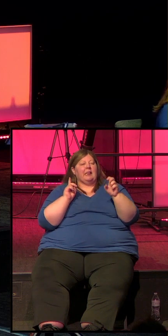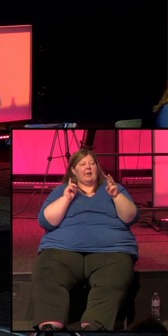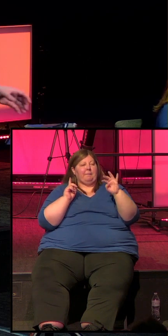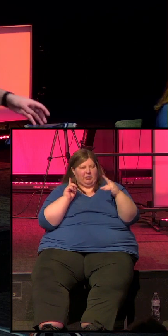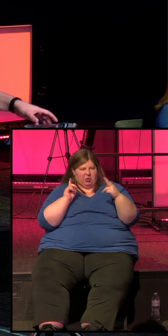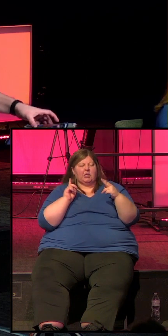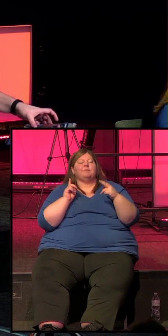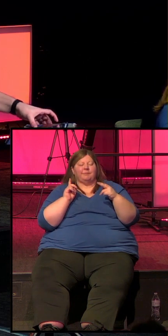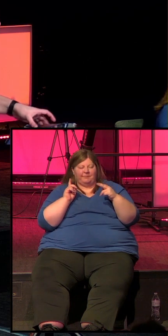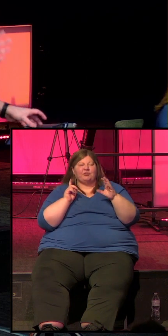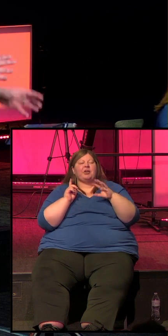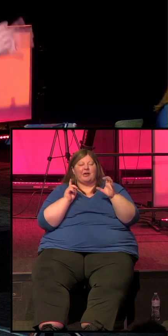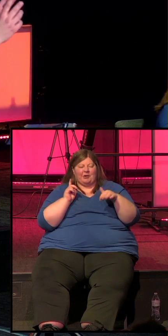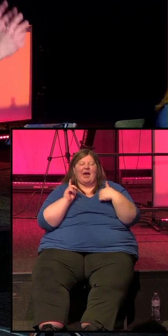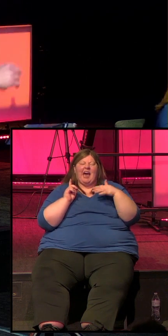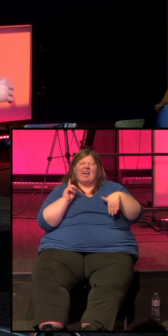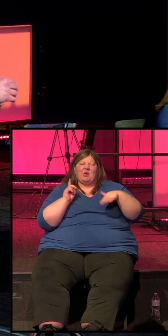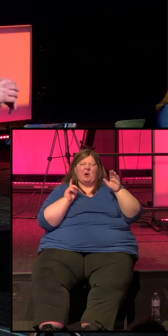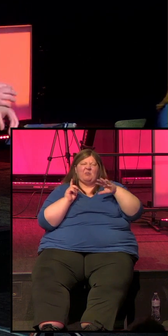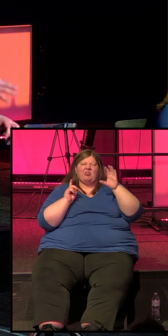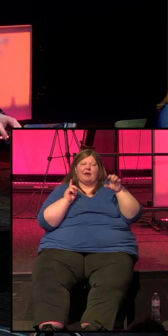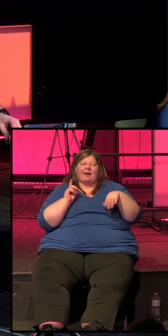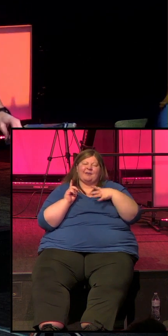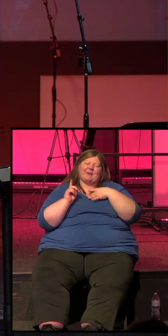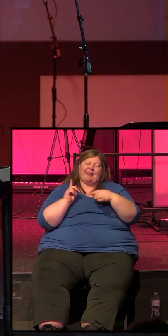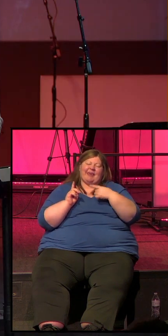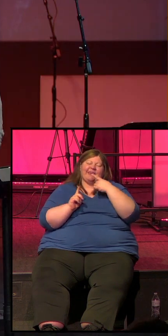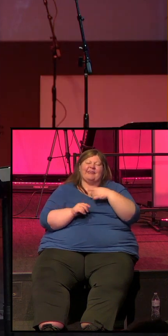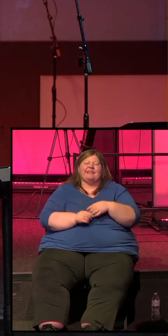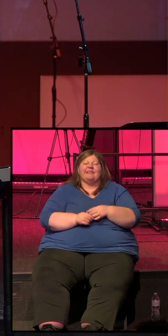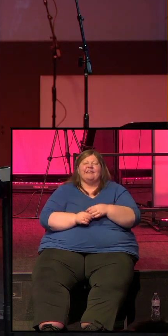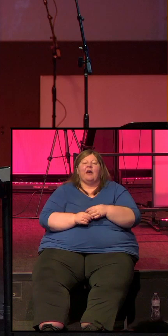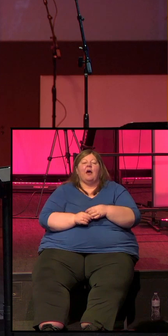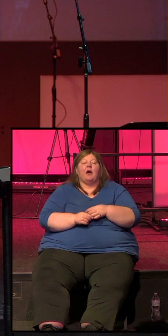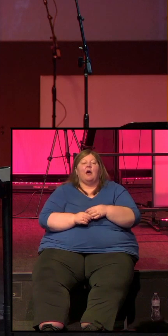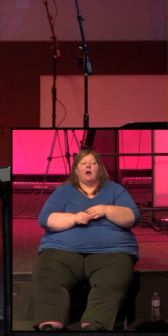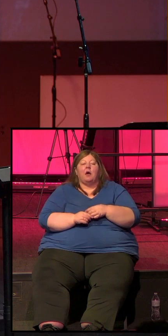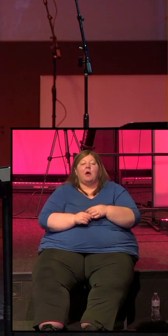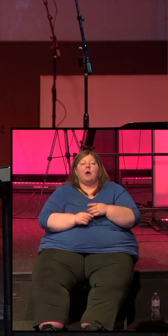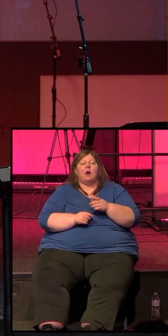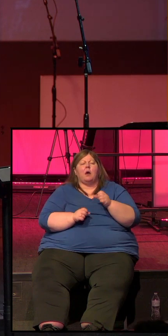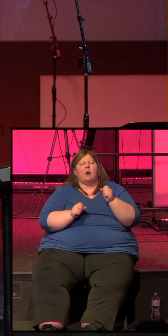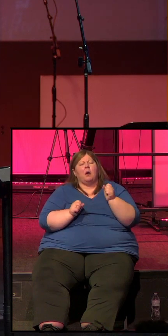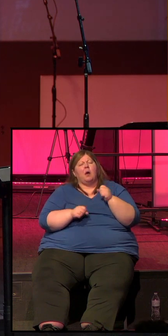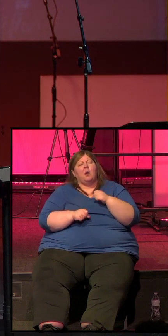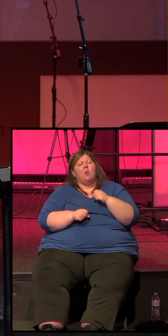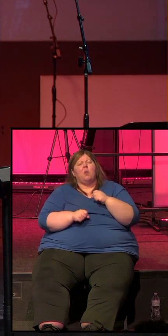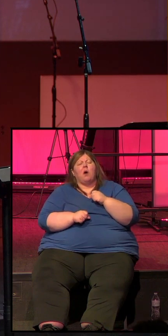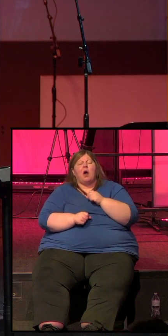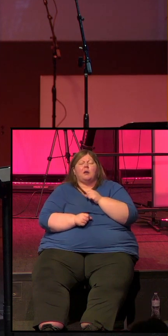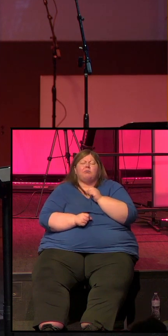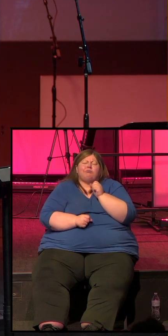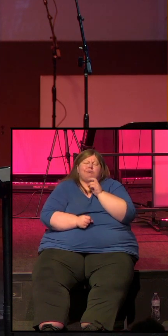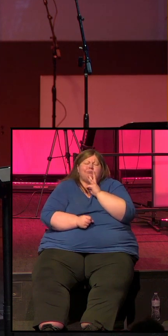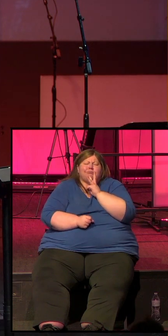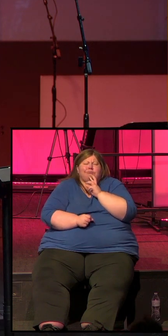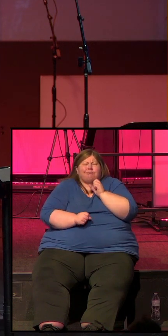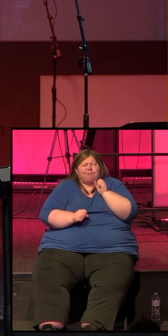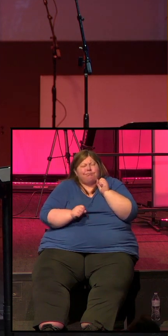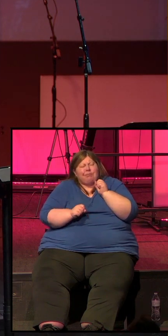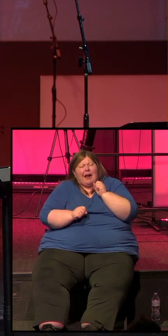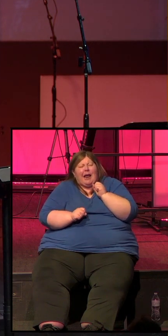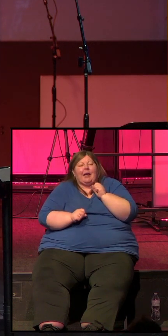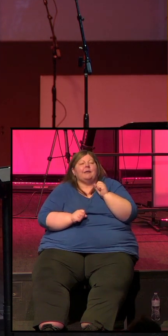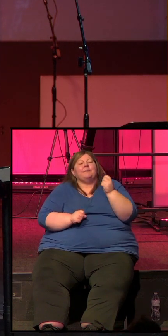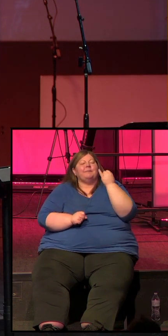Chicago. I'm from Chicago, so I liked this photo. But imagine, right, so the water's cold, it's icy. Imagine you're out, you're walking on